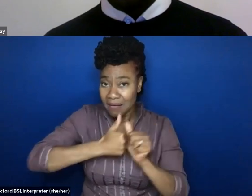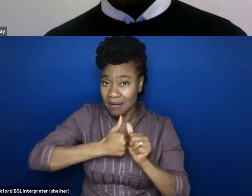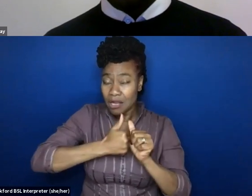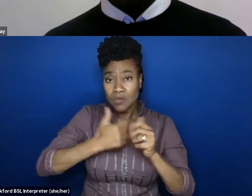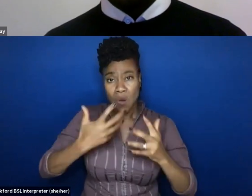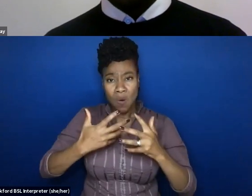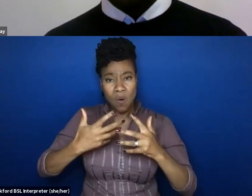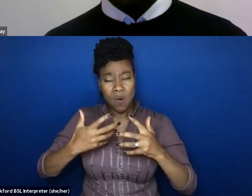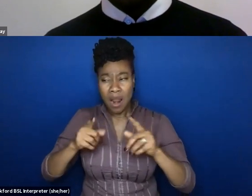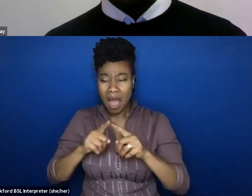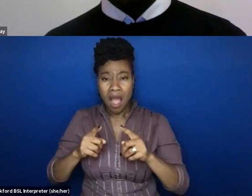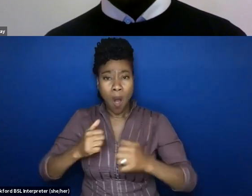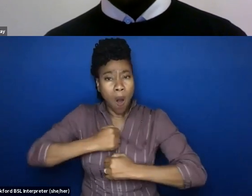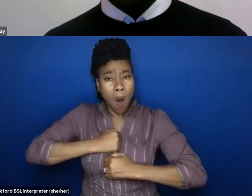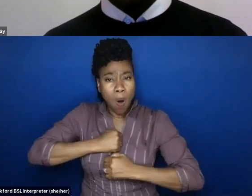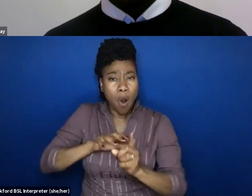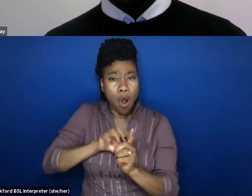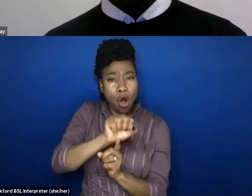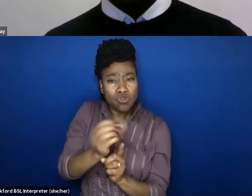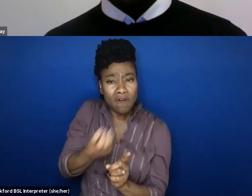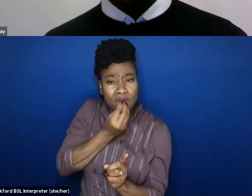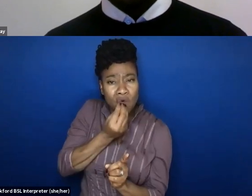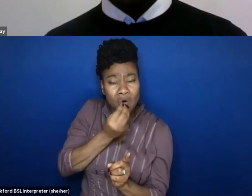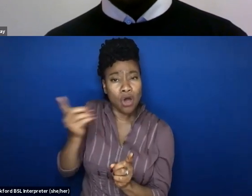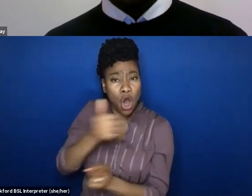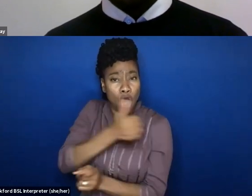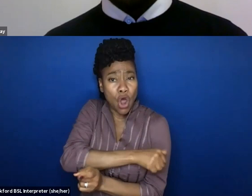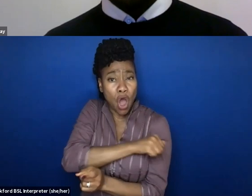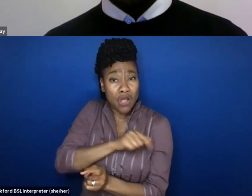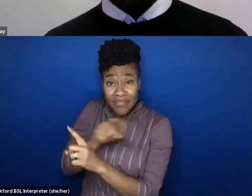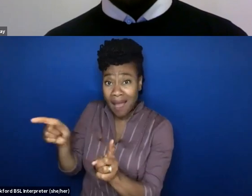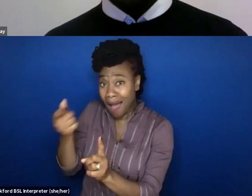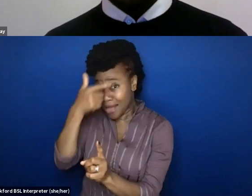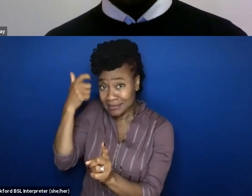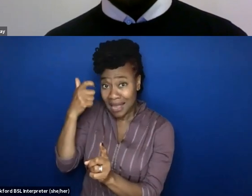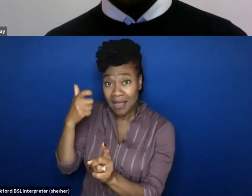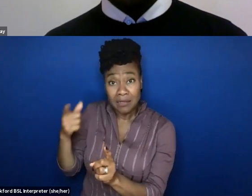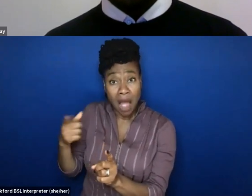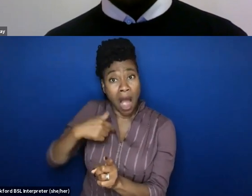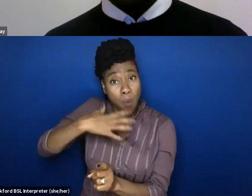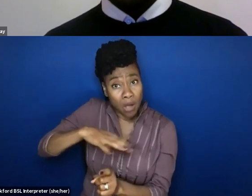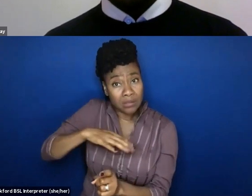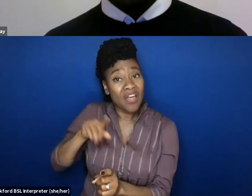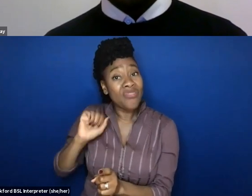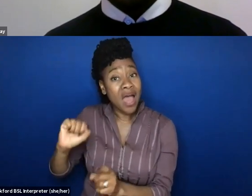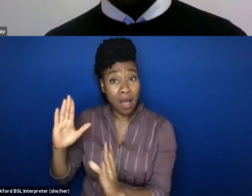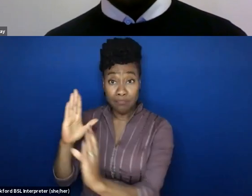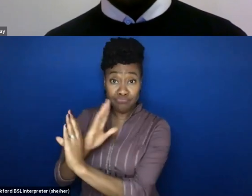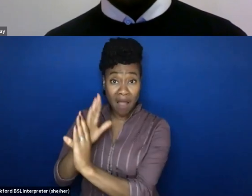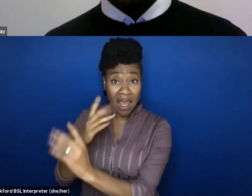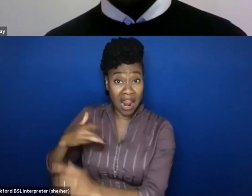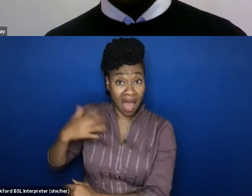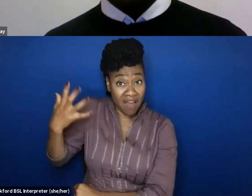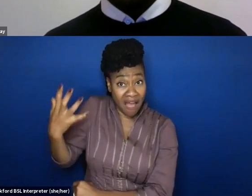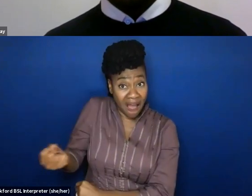food. The nurses understood that, you know, I would like to have this cultural food, and they themselves have this in their private life, but it may